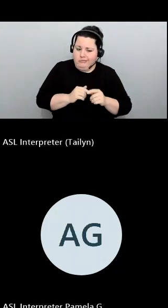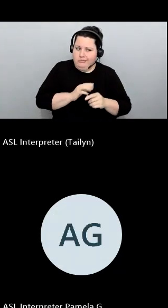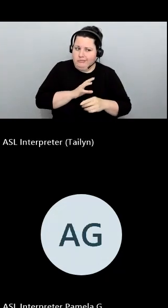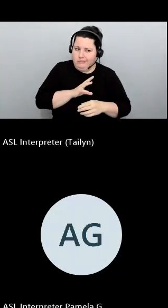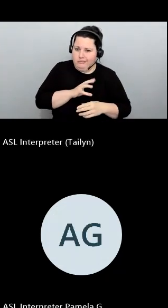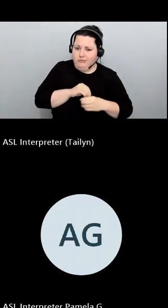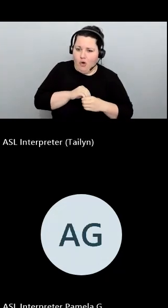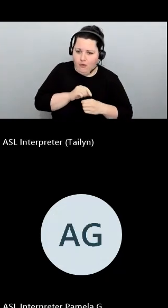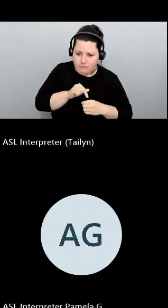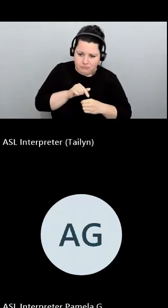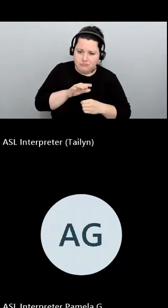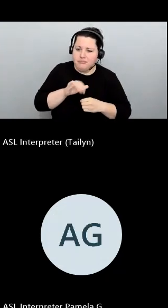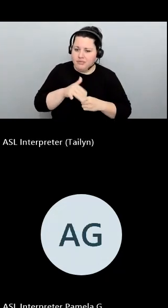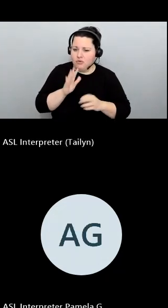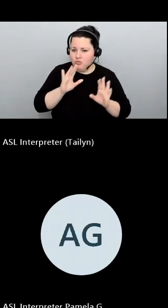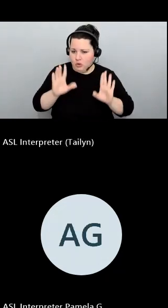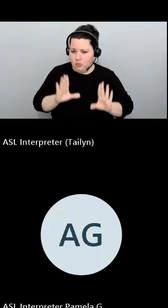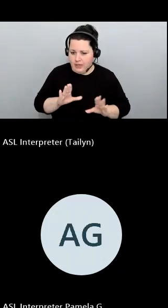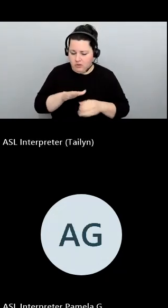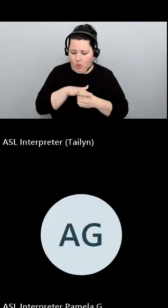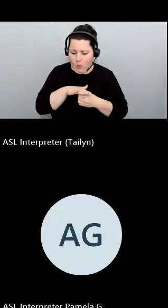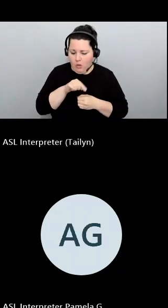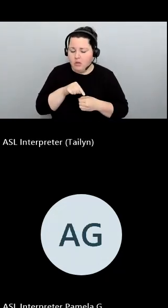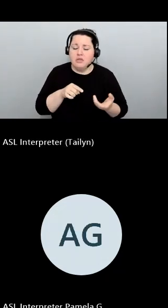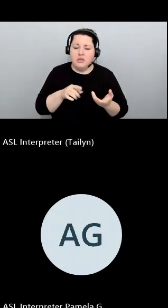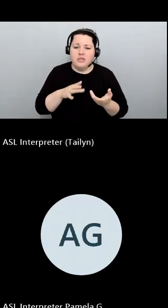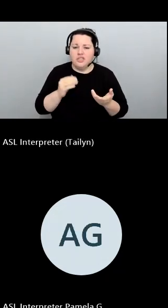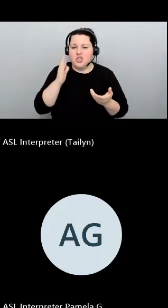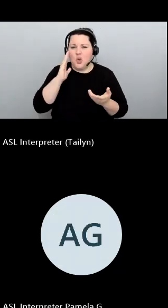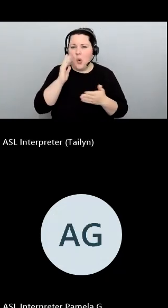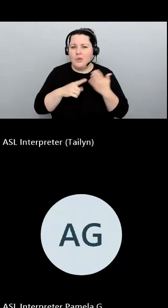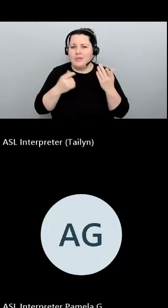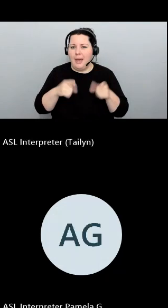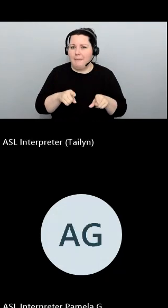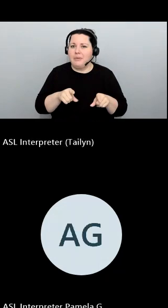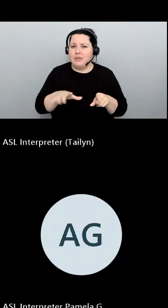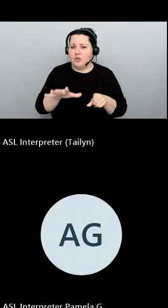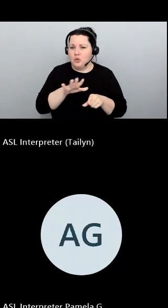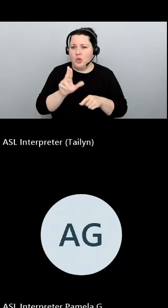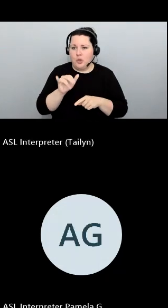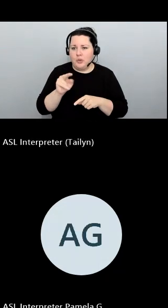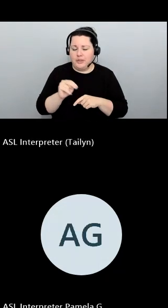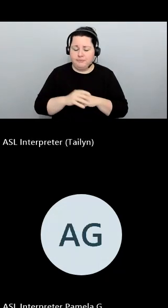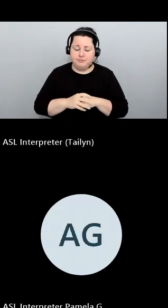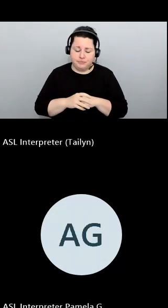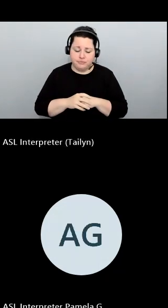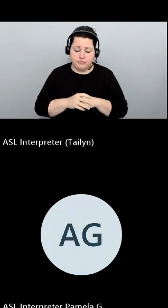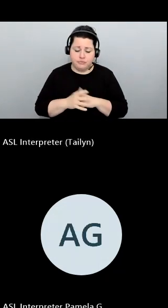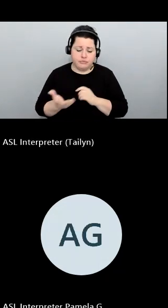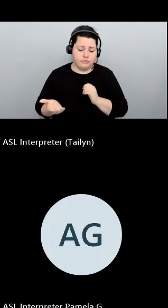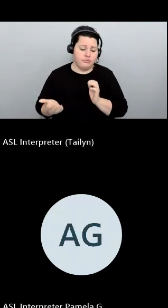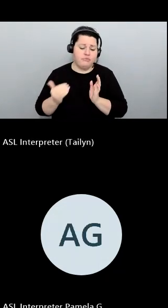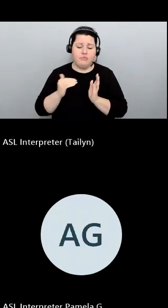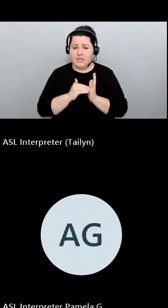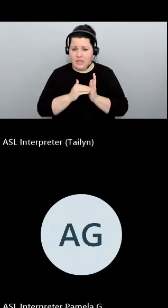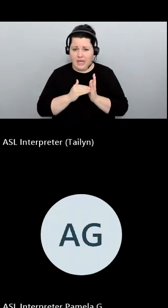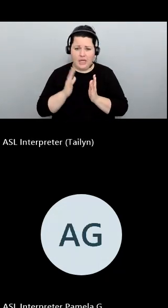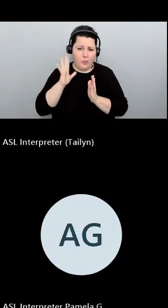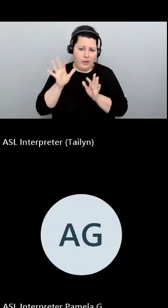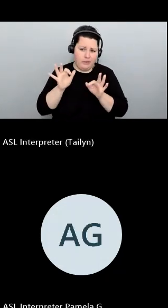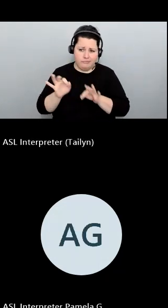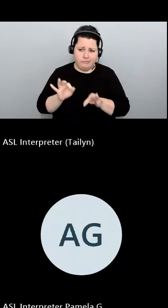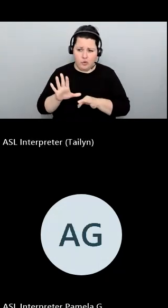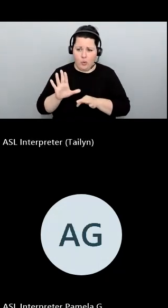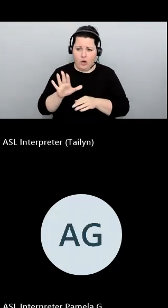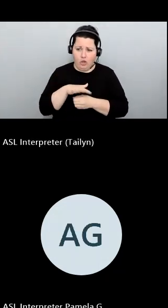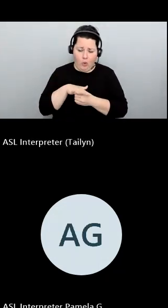involved in and just aware of happenings happening in your union. And again, we'll go over how you can figure out what your local